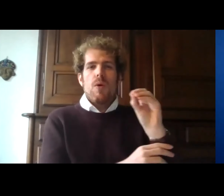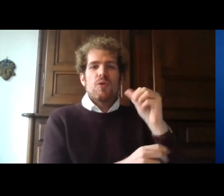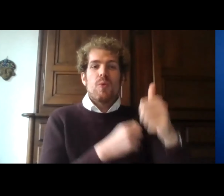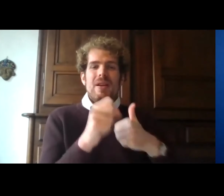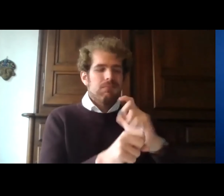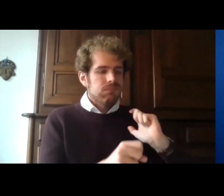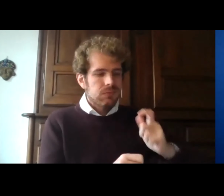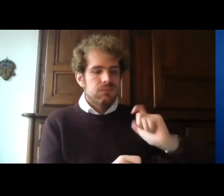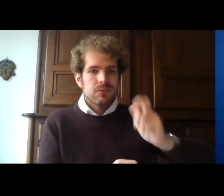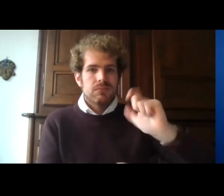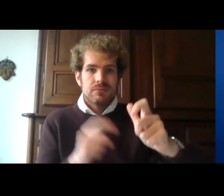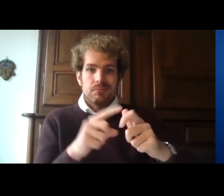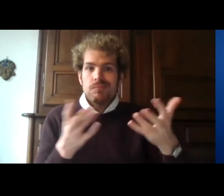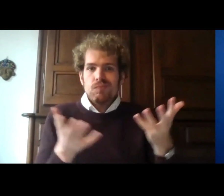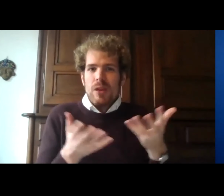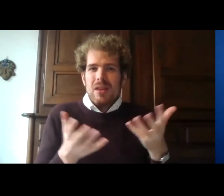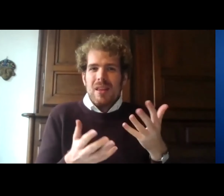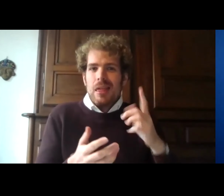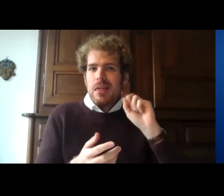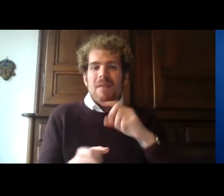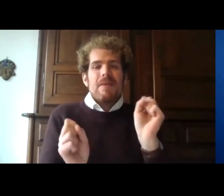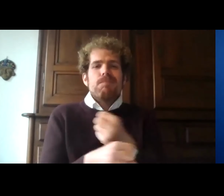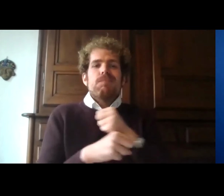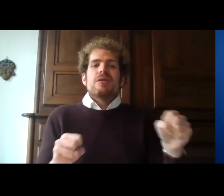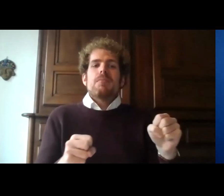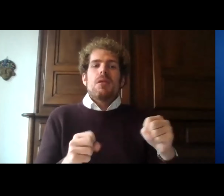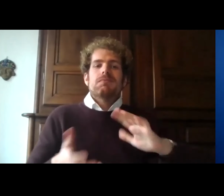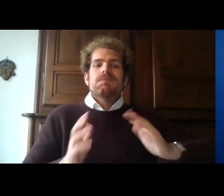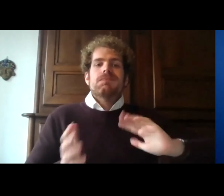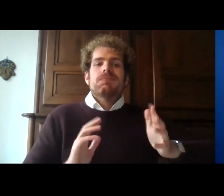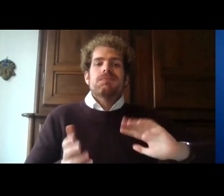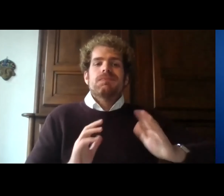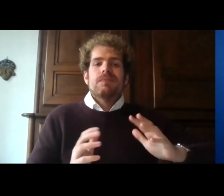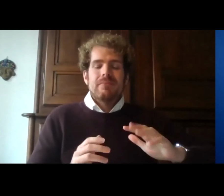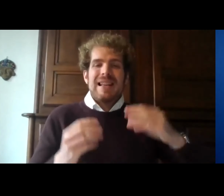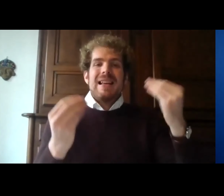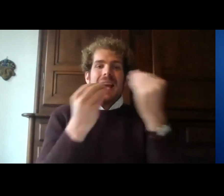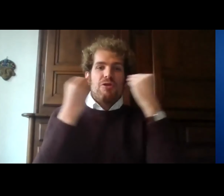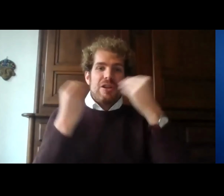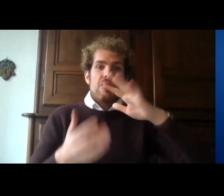had massive consequences and continues to have consequences today,